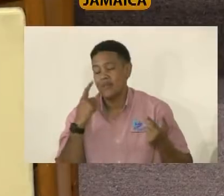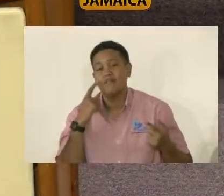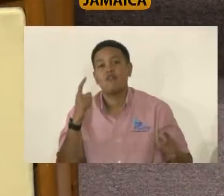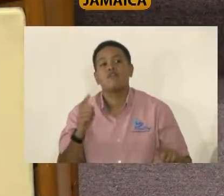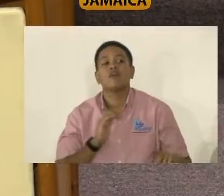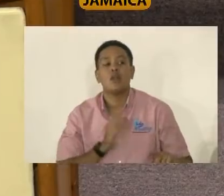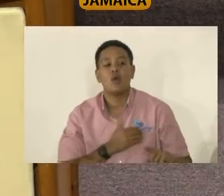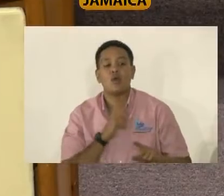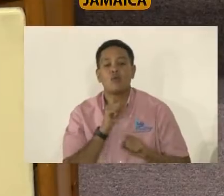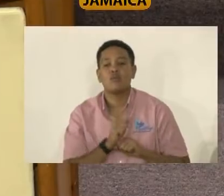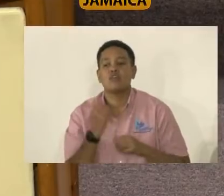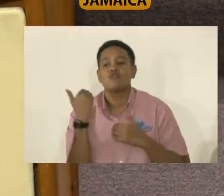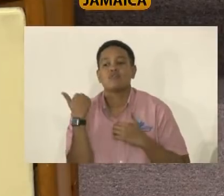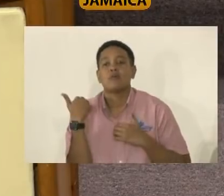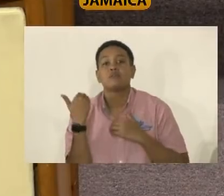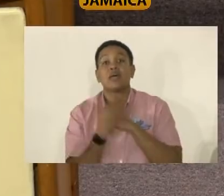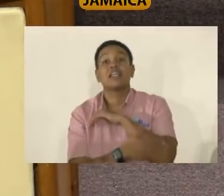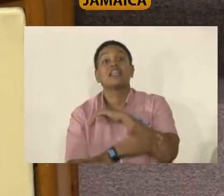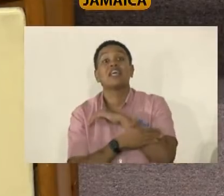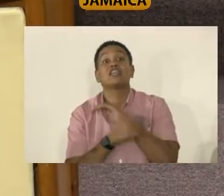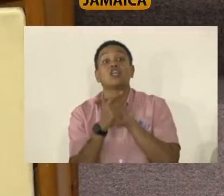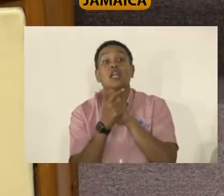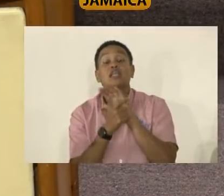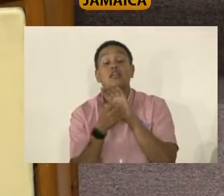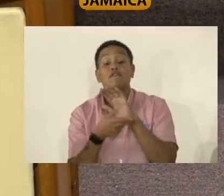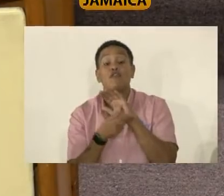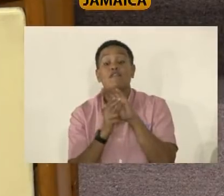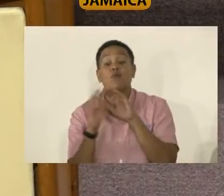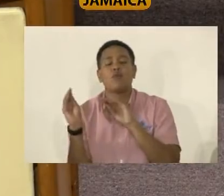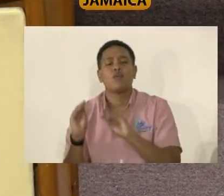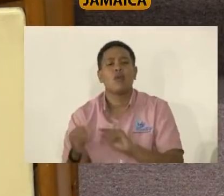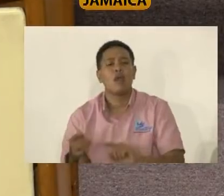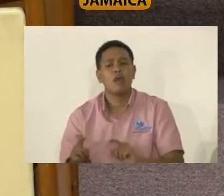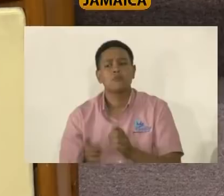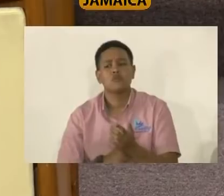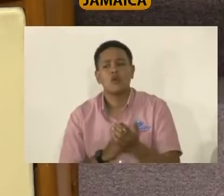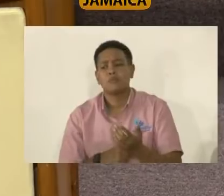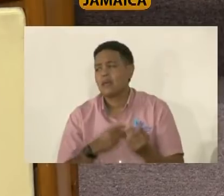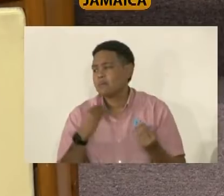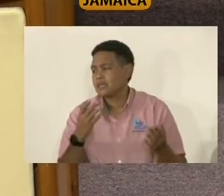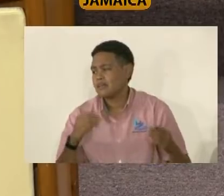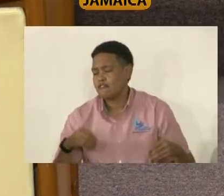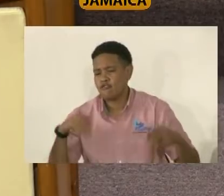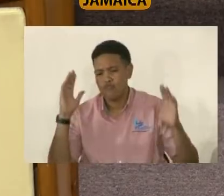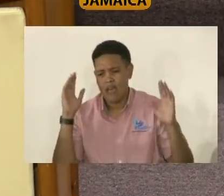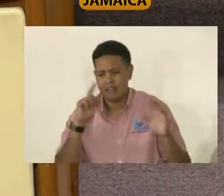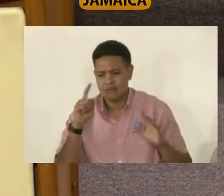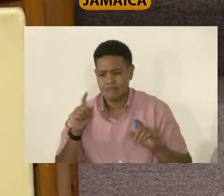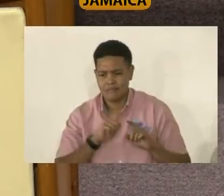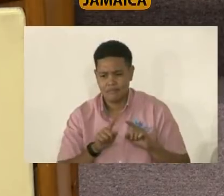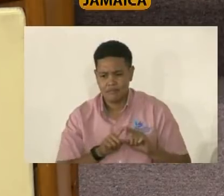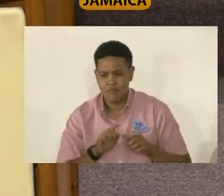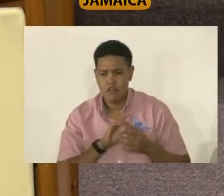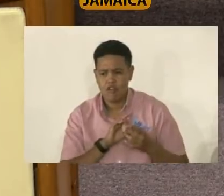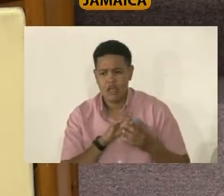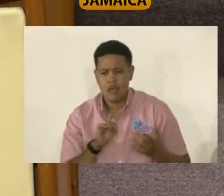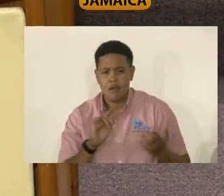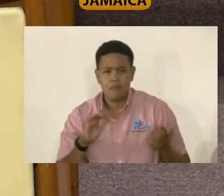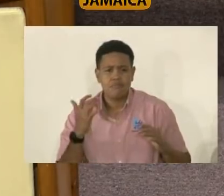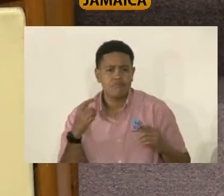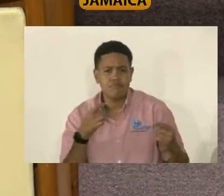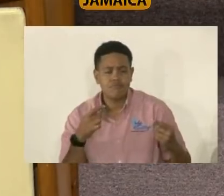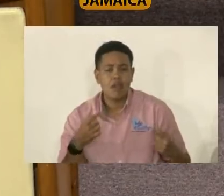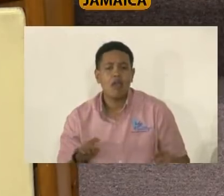mandate as the nation's legislative review chamber, can sometimes give rise to acrimonious relationships. Mr. President, we have